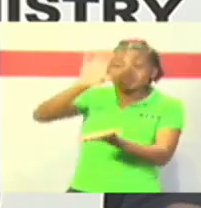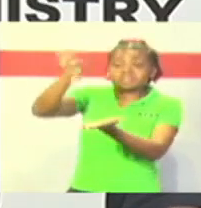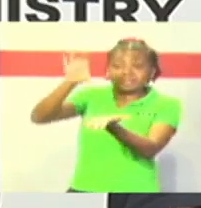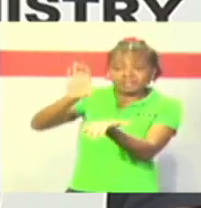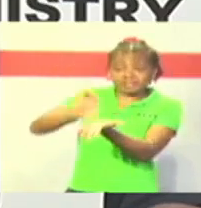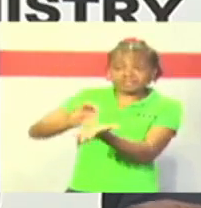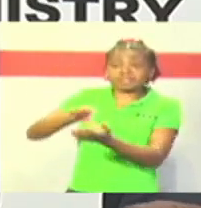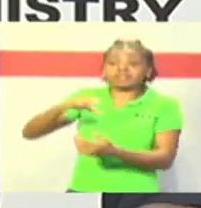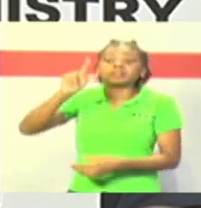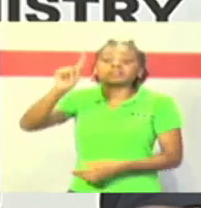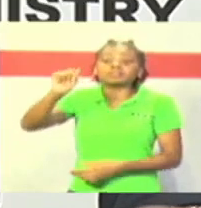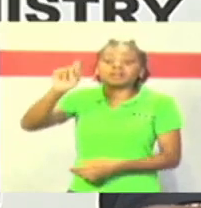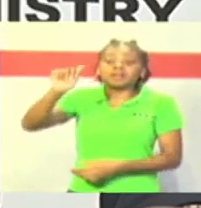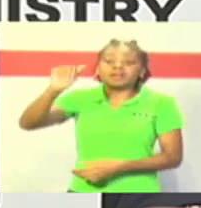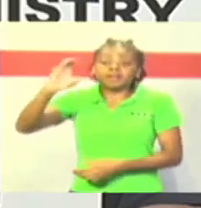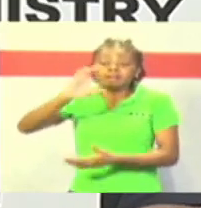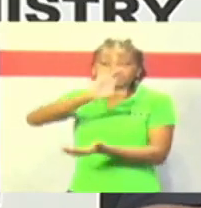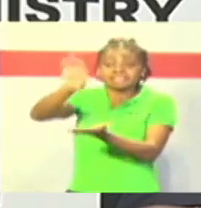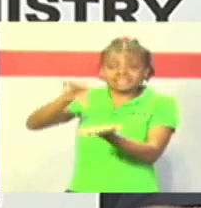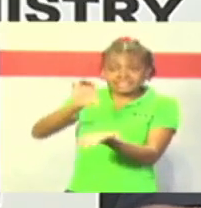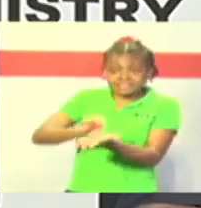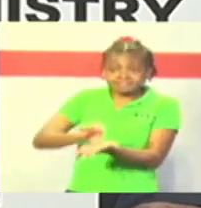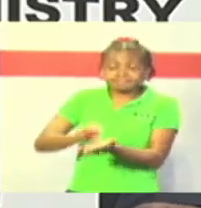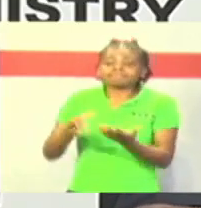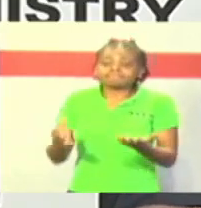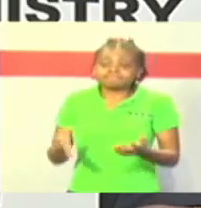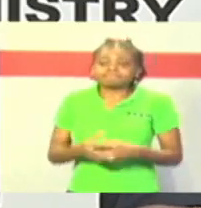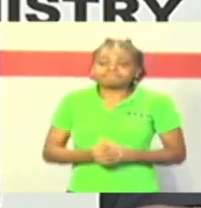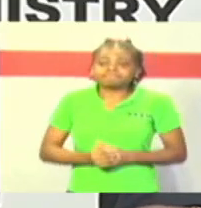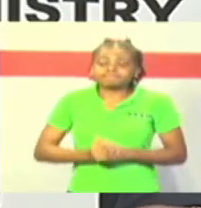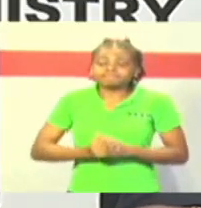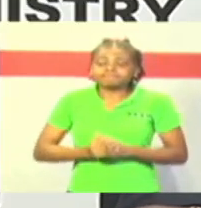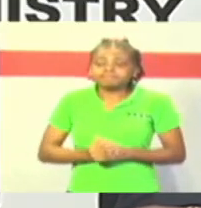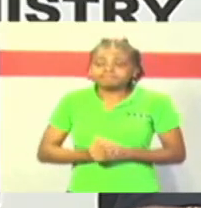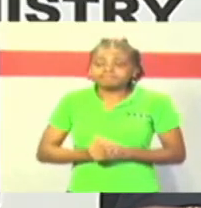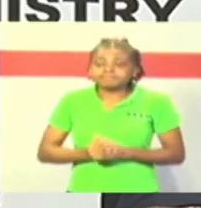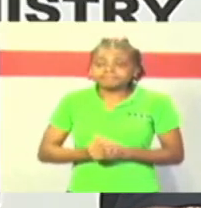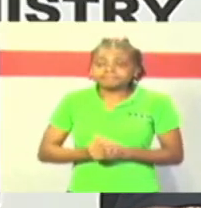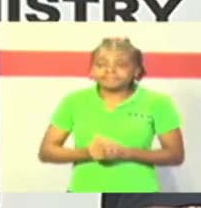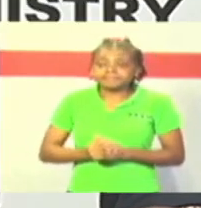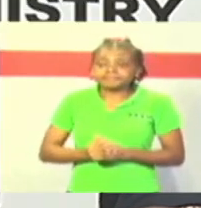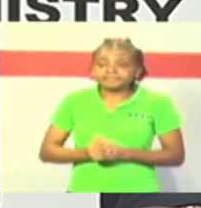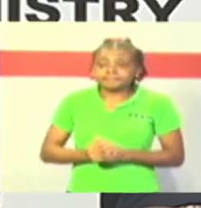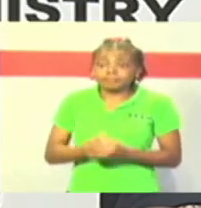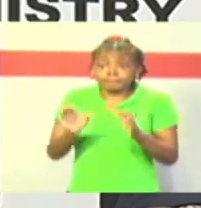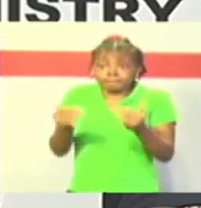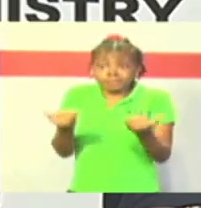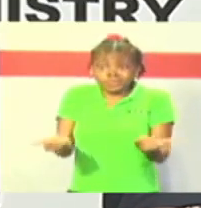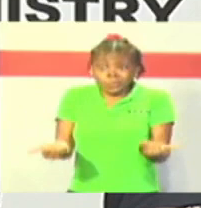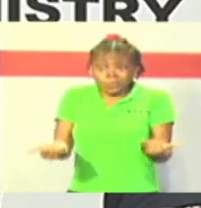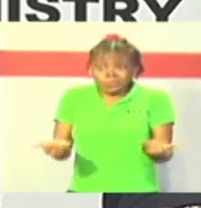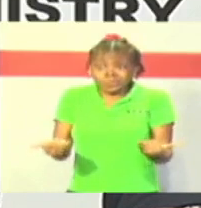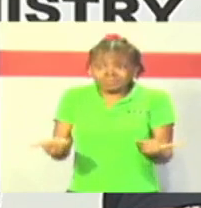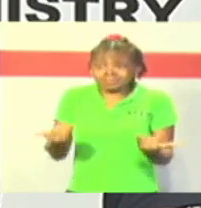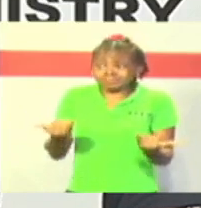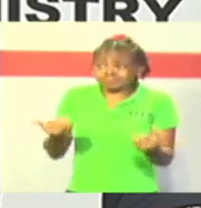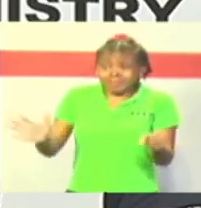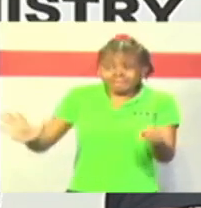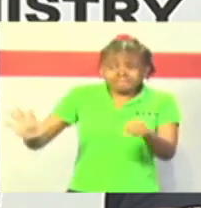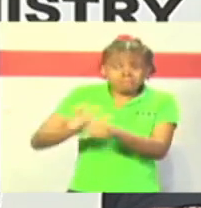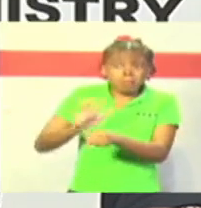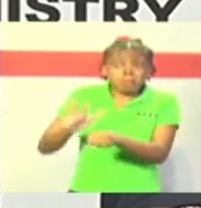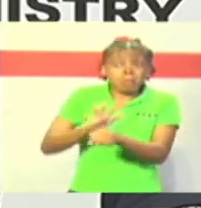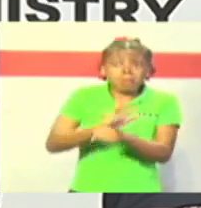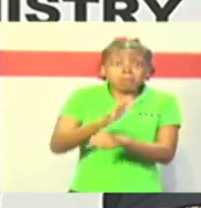and the Tacarigua Health Center. The mass vaccination sites under the purview of the North Central Regional Health Authority continue to